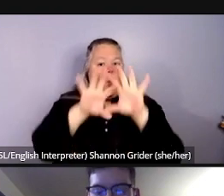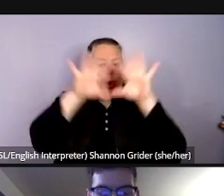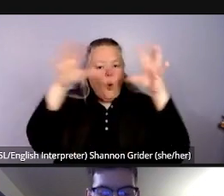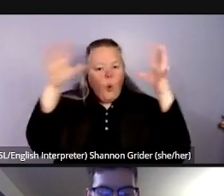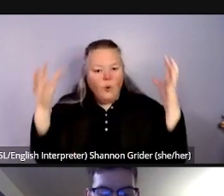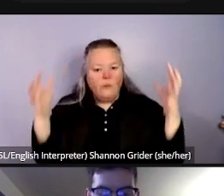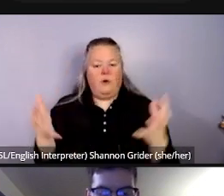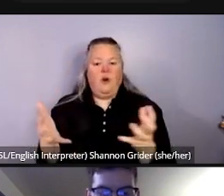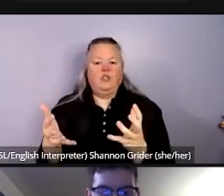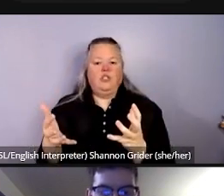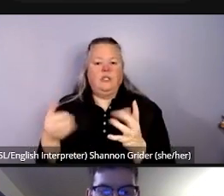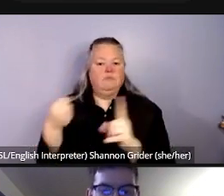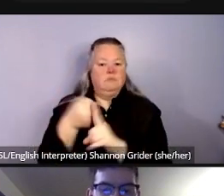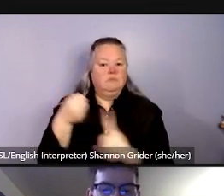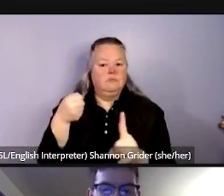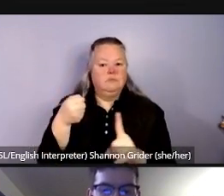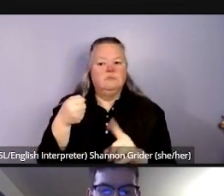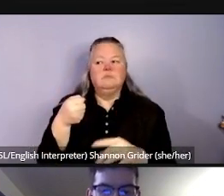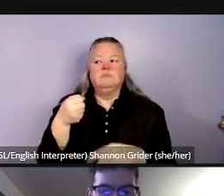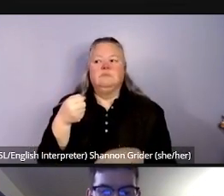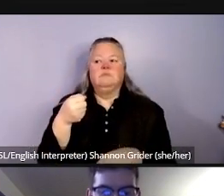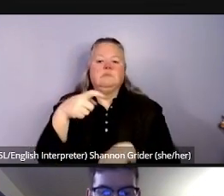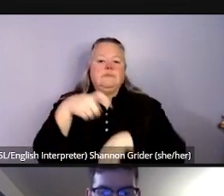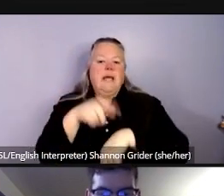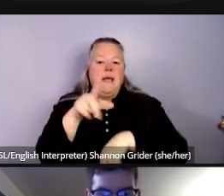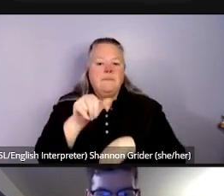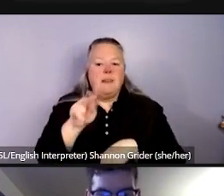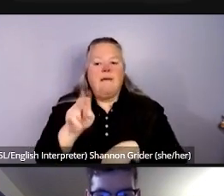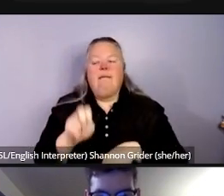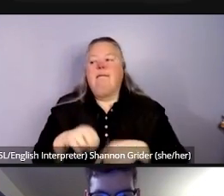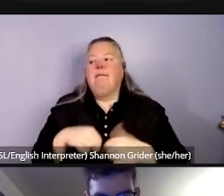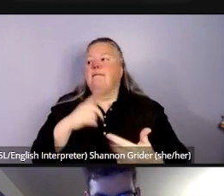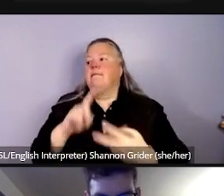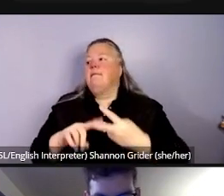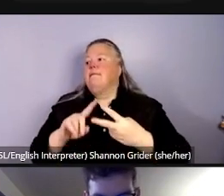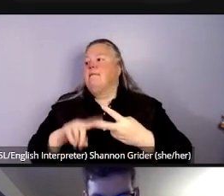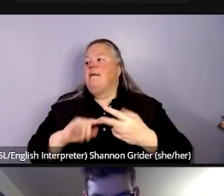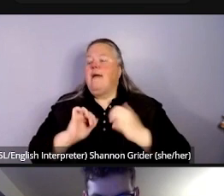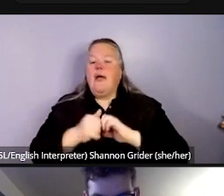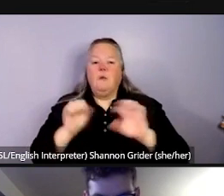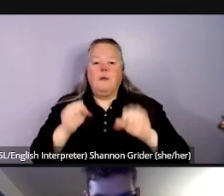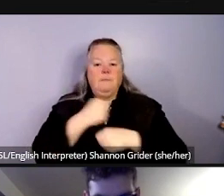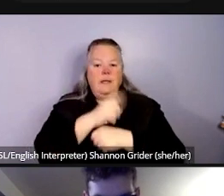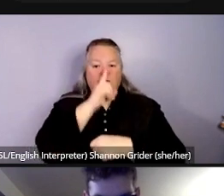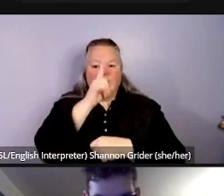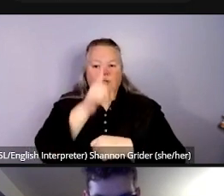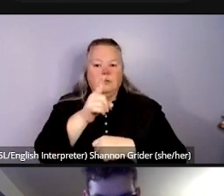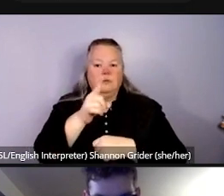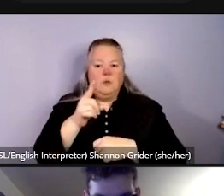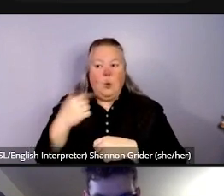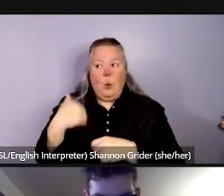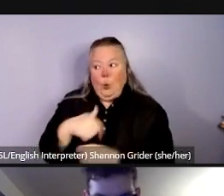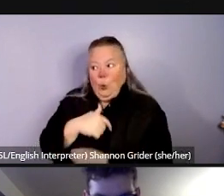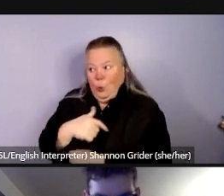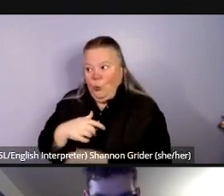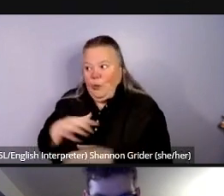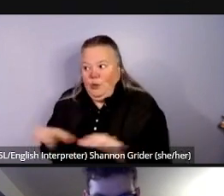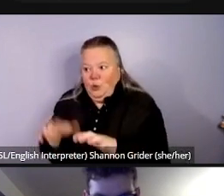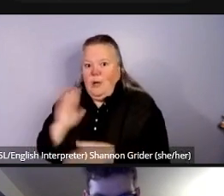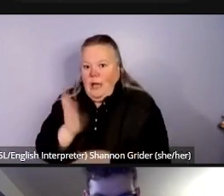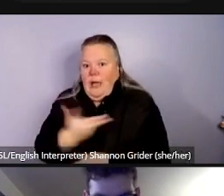overarching, timeline might be, and how we can make sure we get the work that we're trying to get